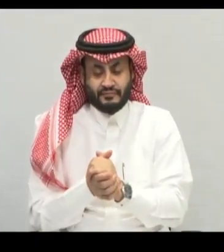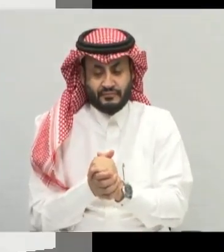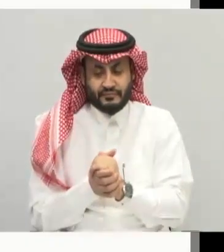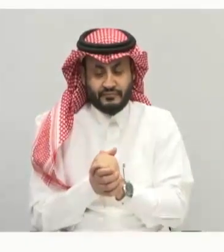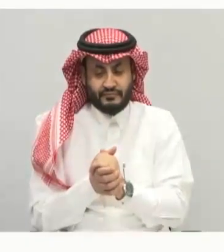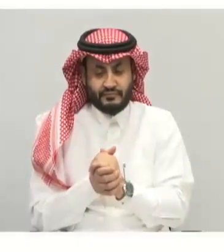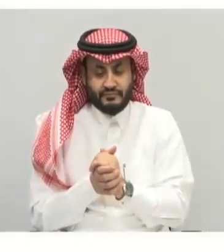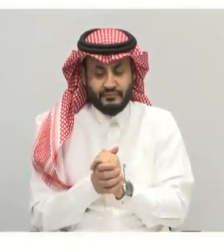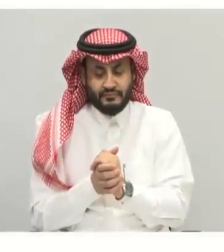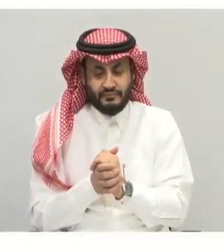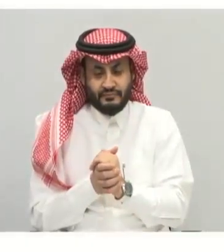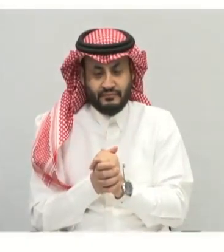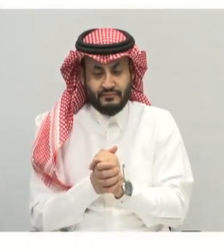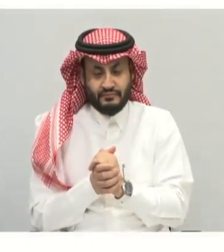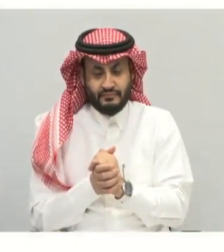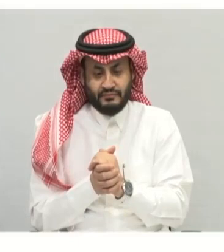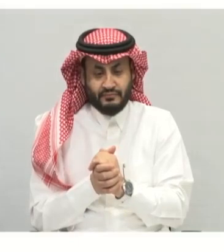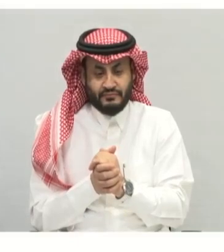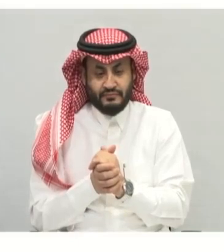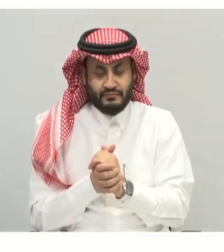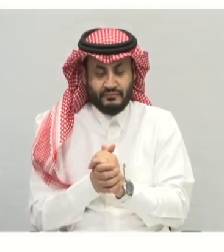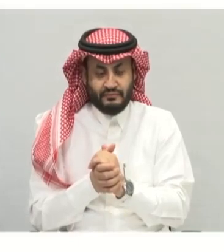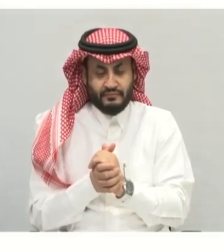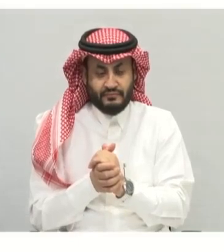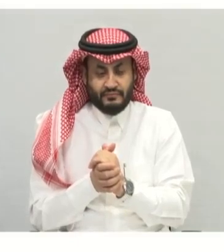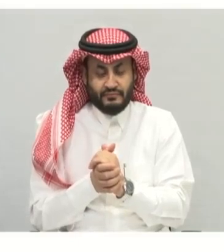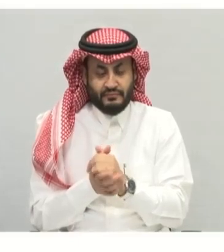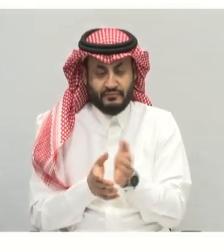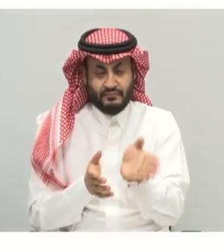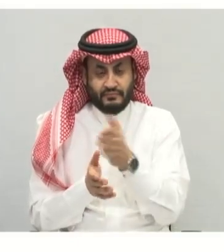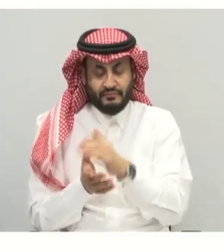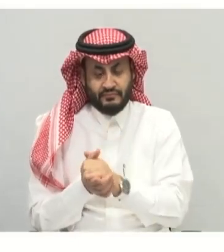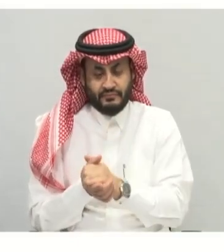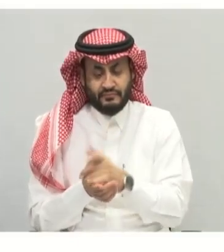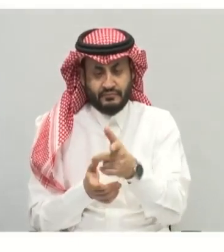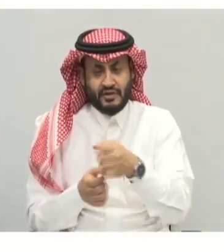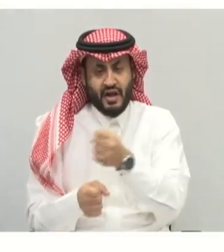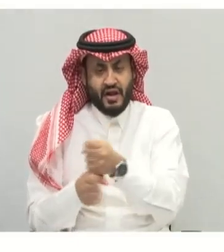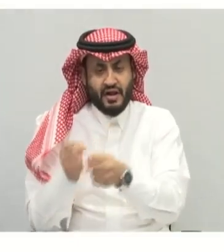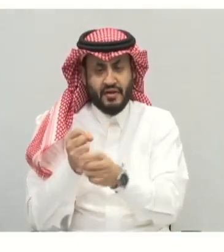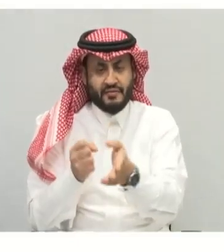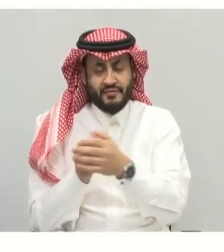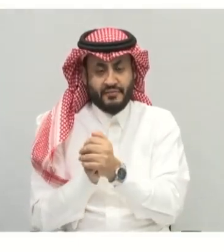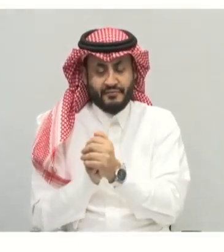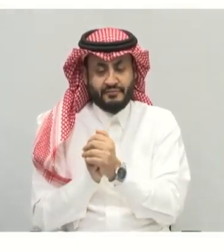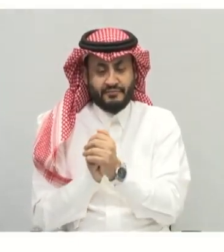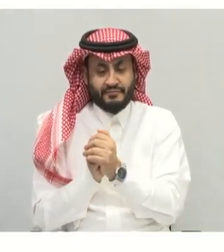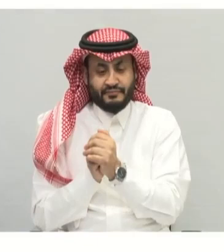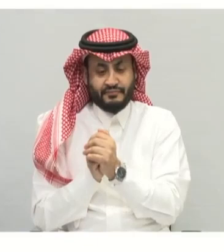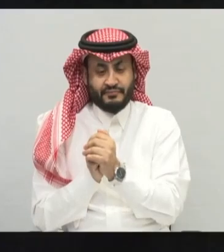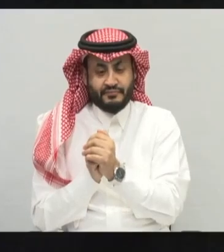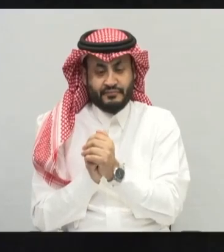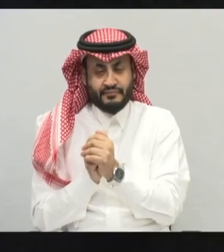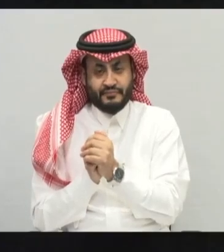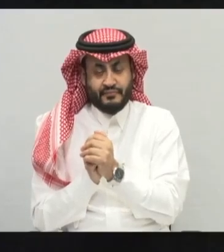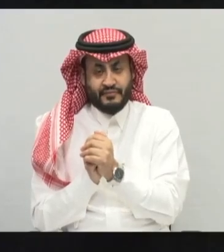idea too so after this we went to the grammar rule where we talk about where we talked about